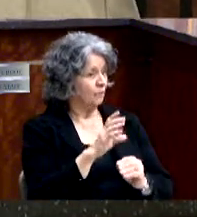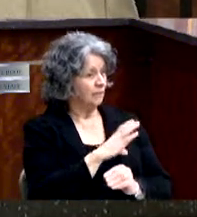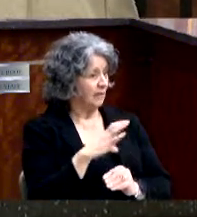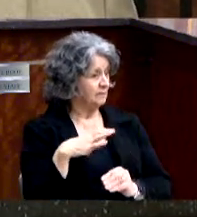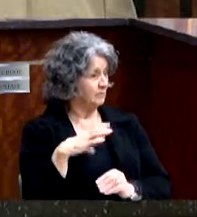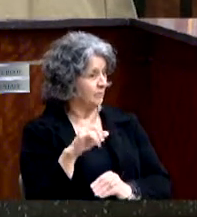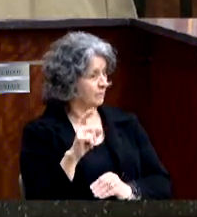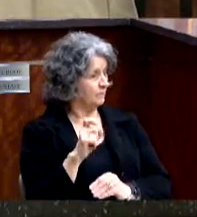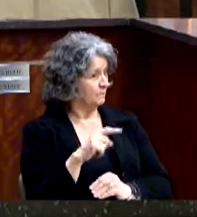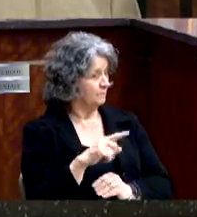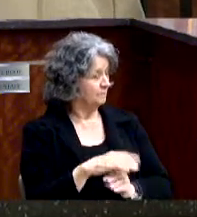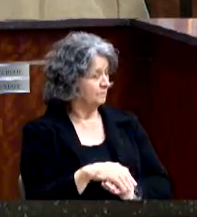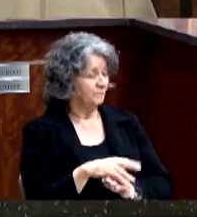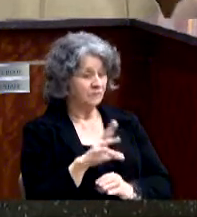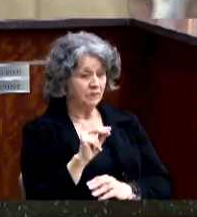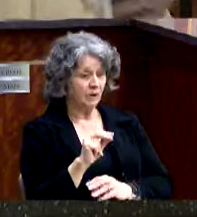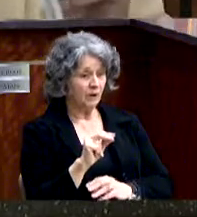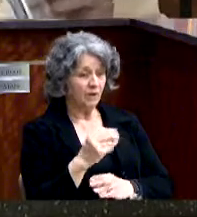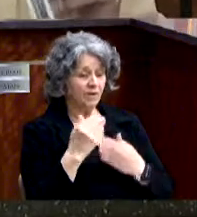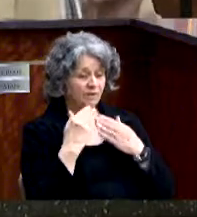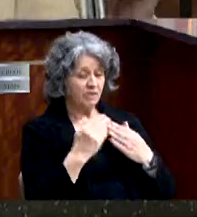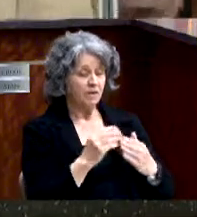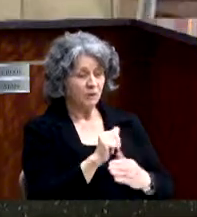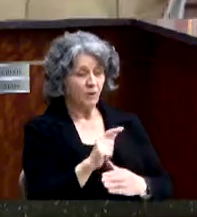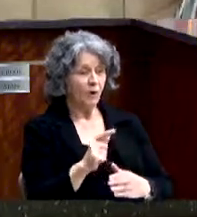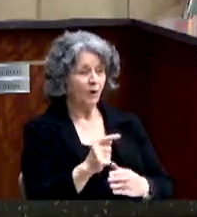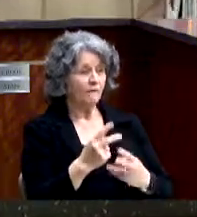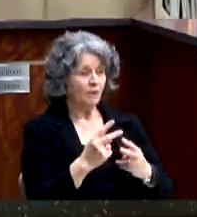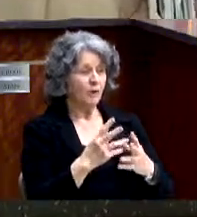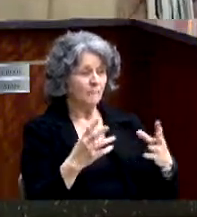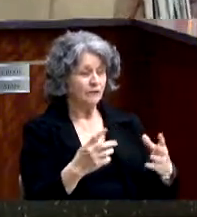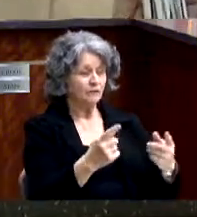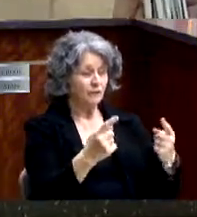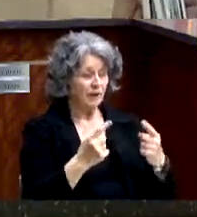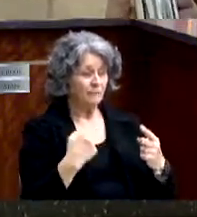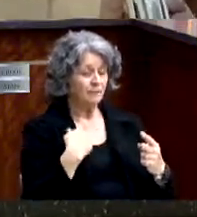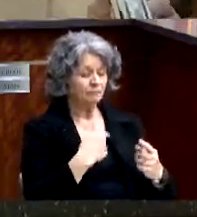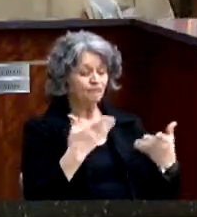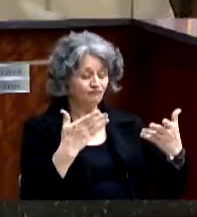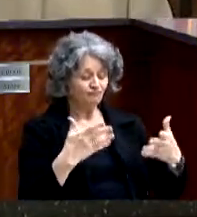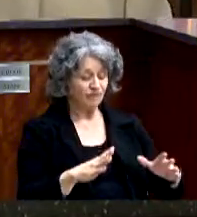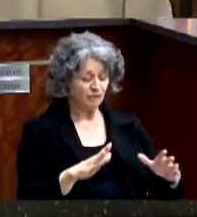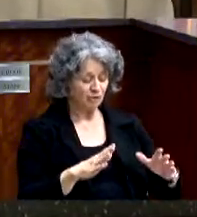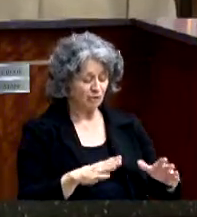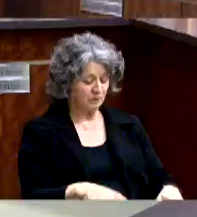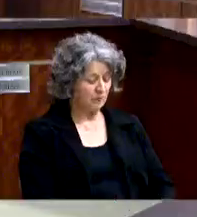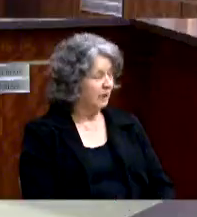Seeing none, thank you all very much for coming. Stand adjourned.